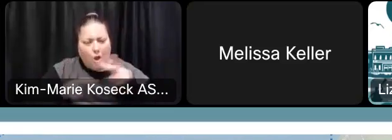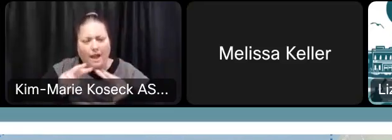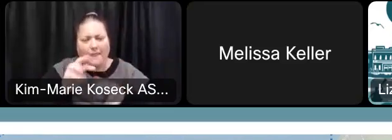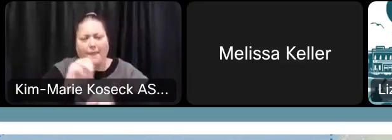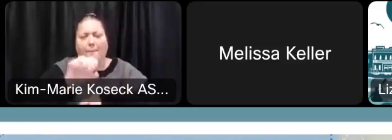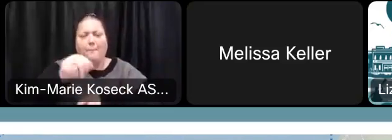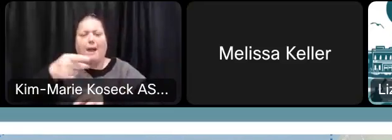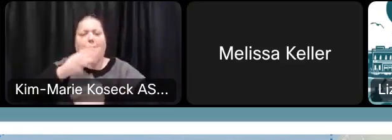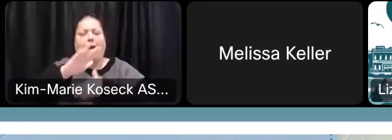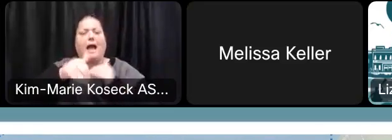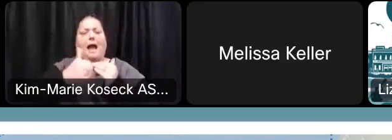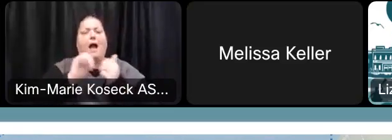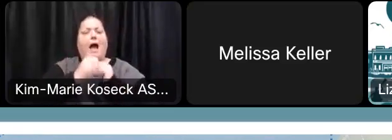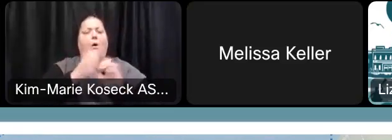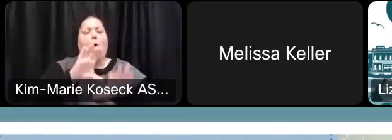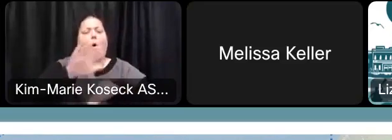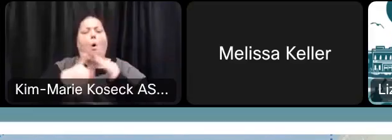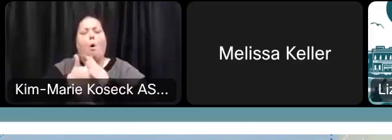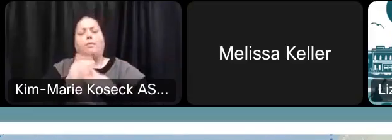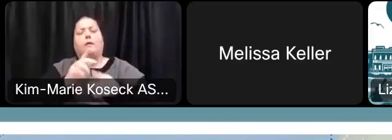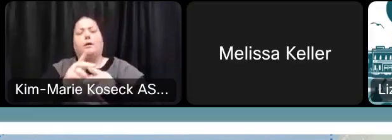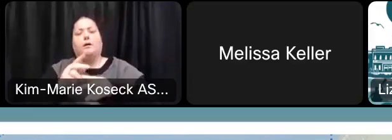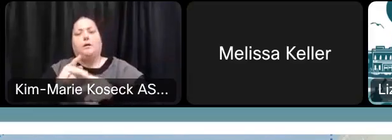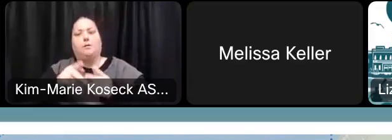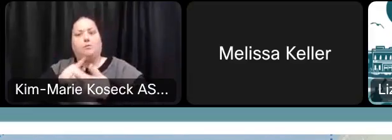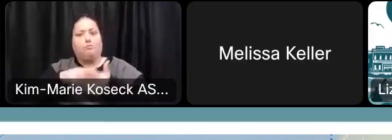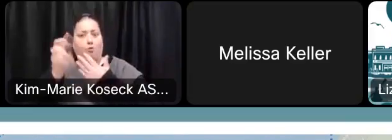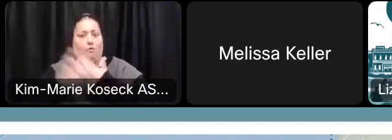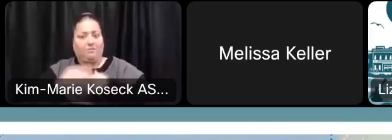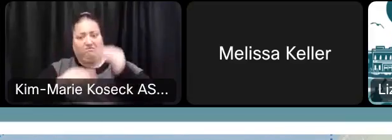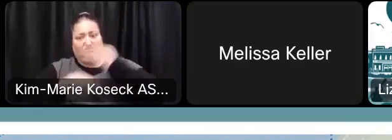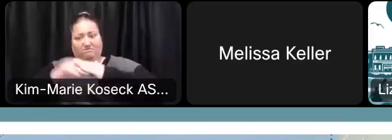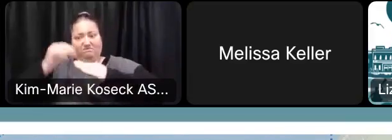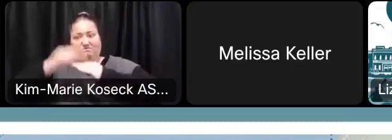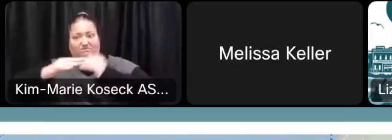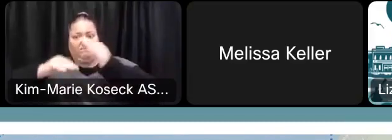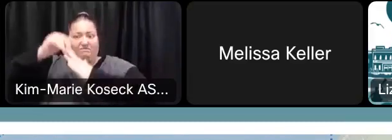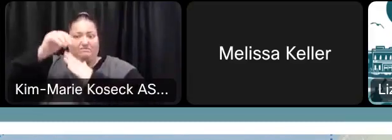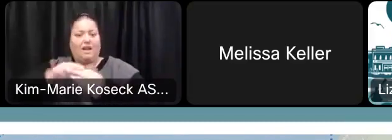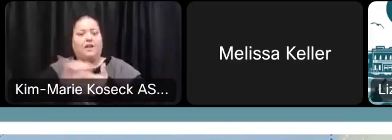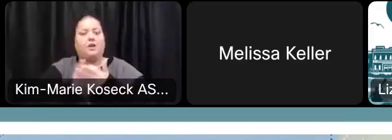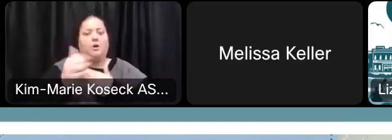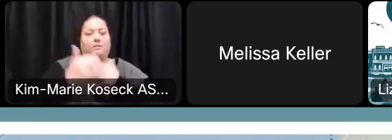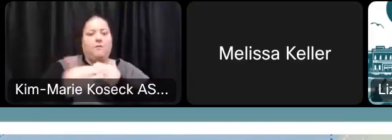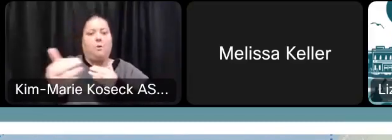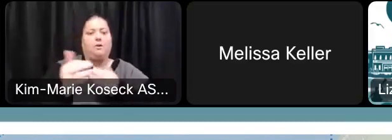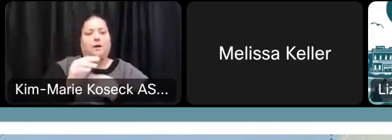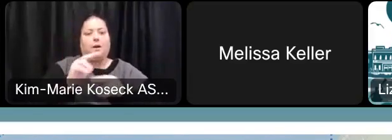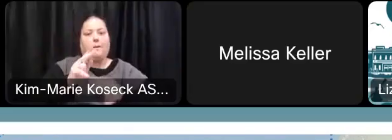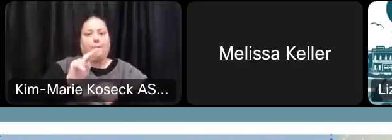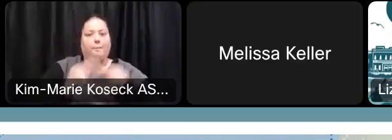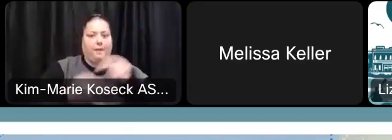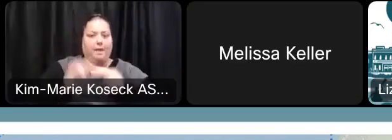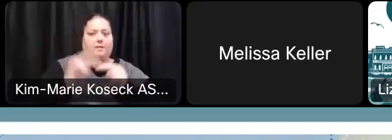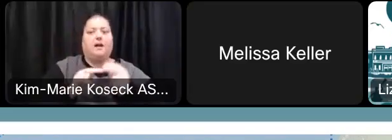all of our programs overlap. It's always a good idea because many of our DRI and New York Forward communities are built on the backs of